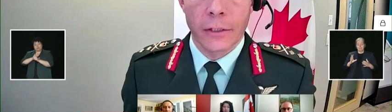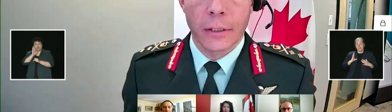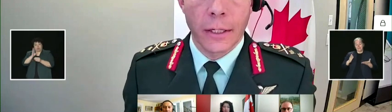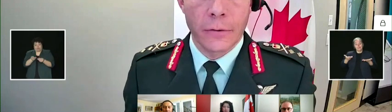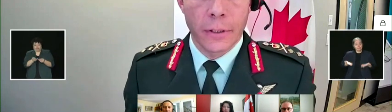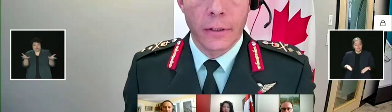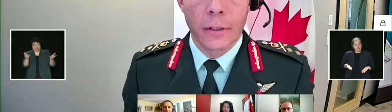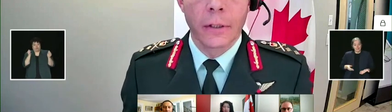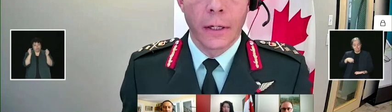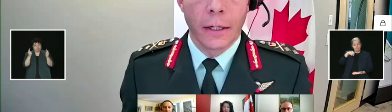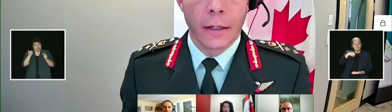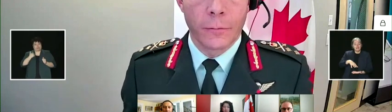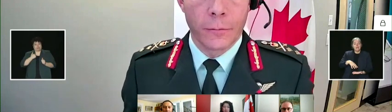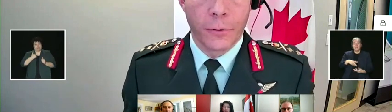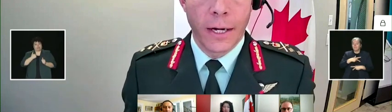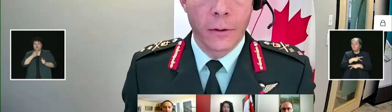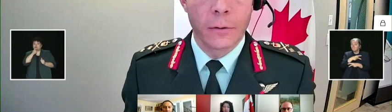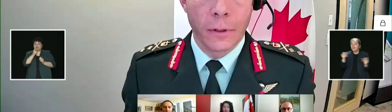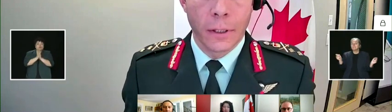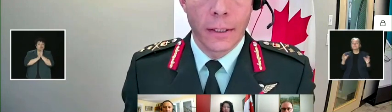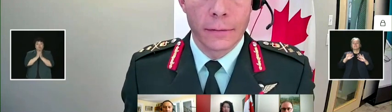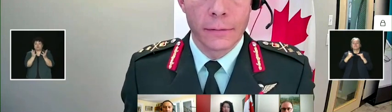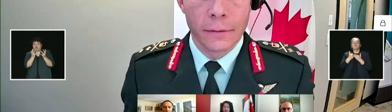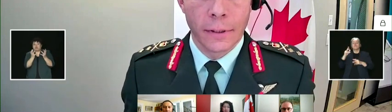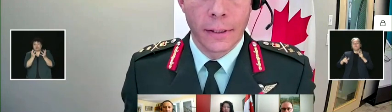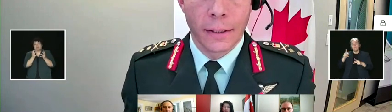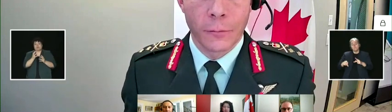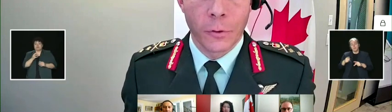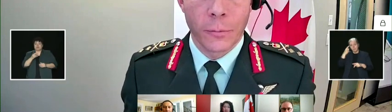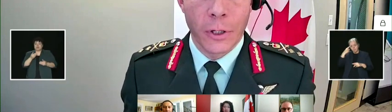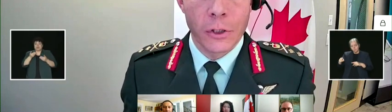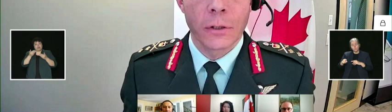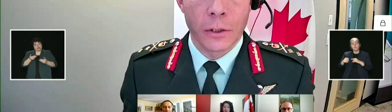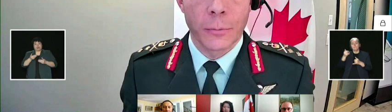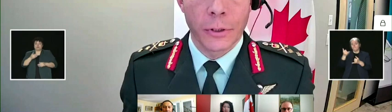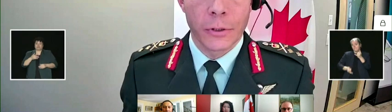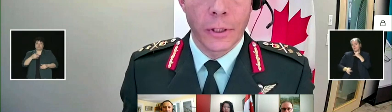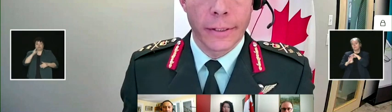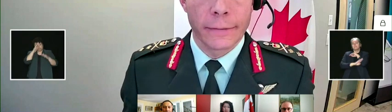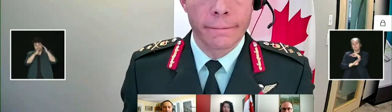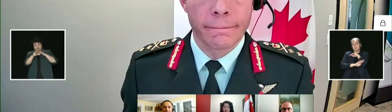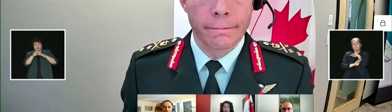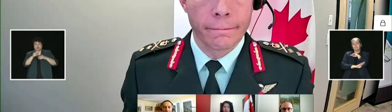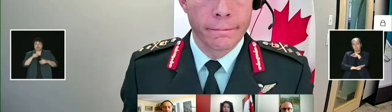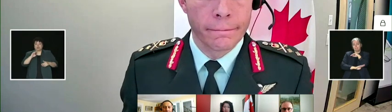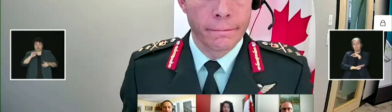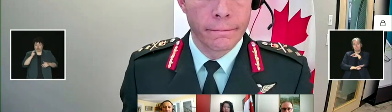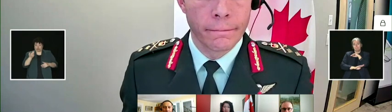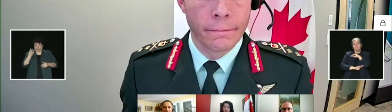received a vaccine. And I think for now, on 4th of March, that's a pretty good target.